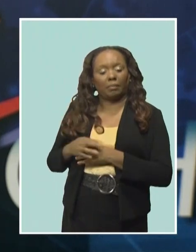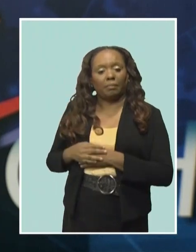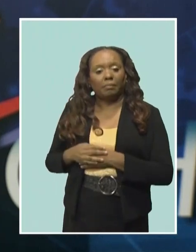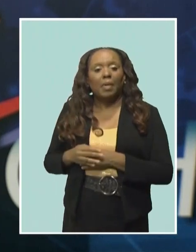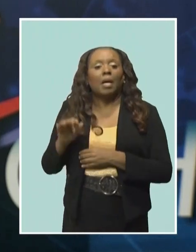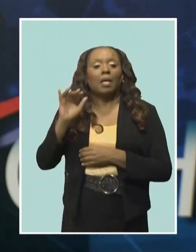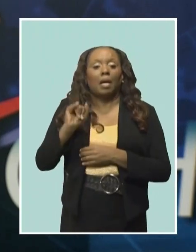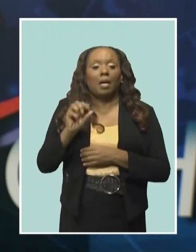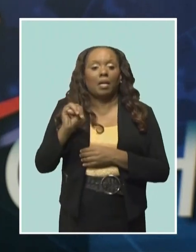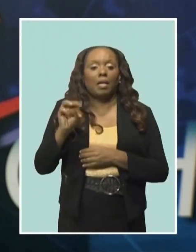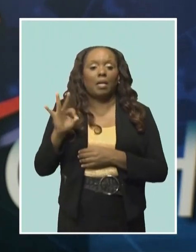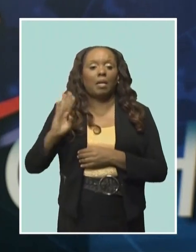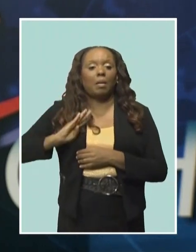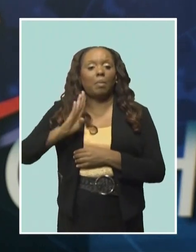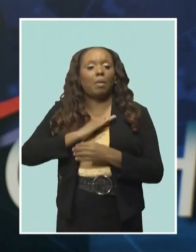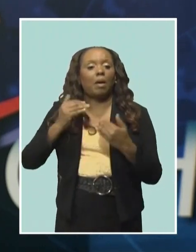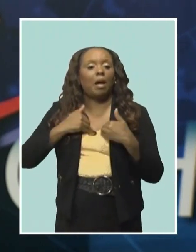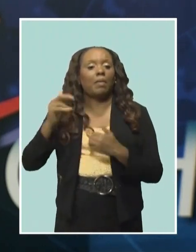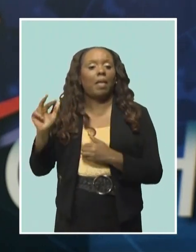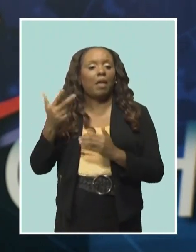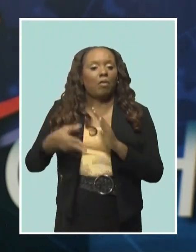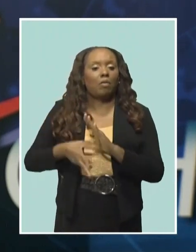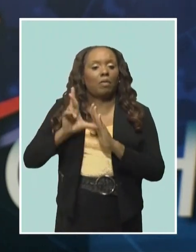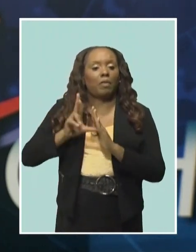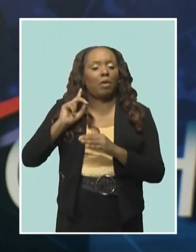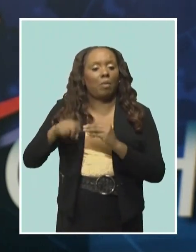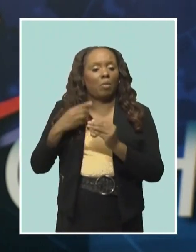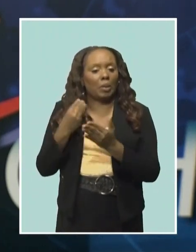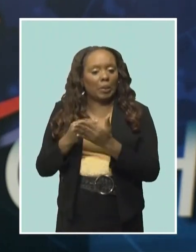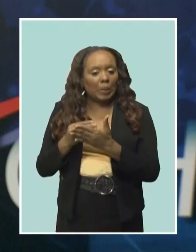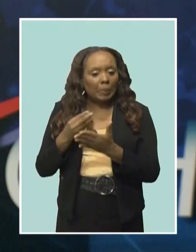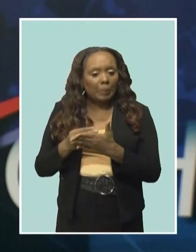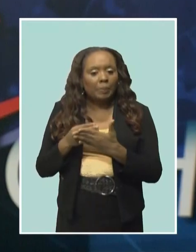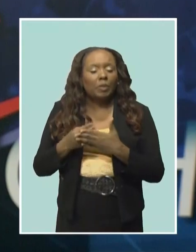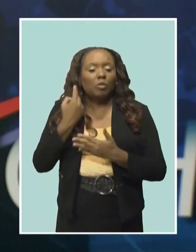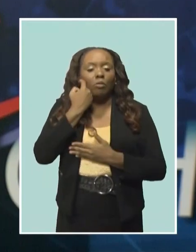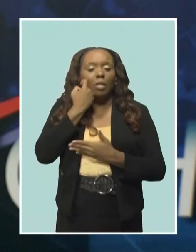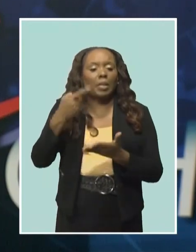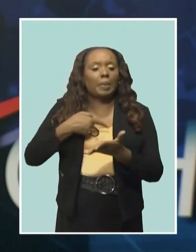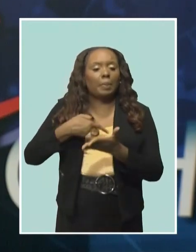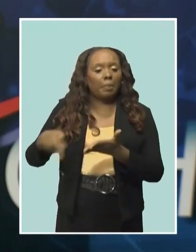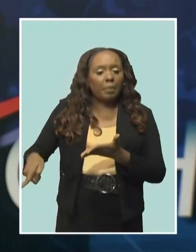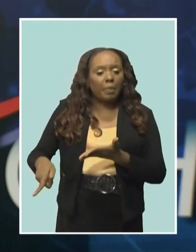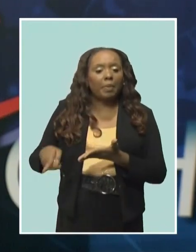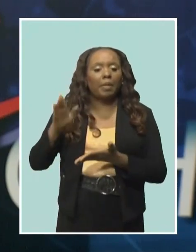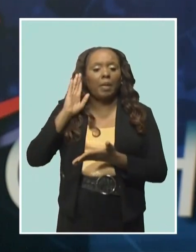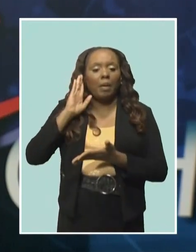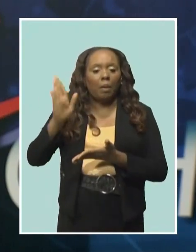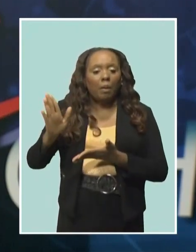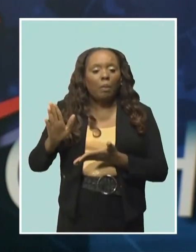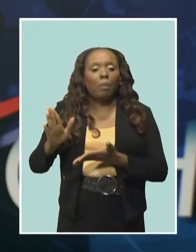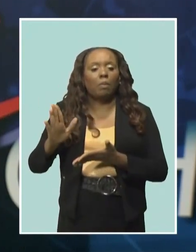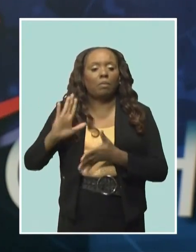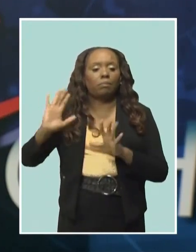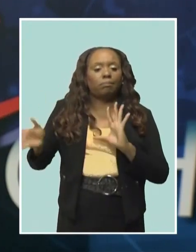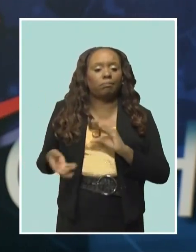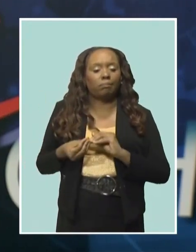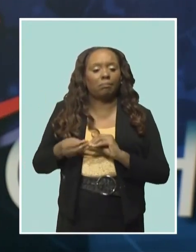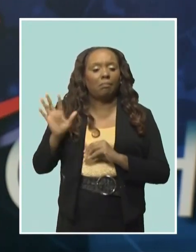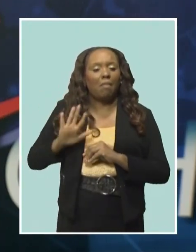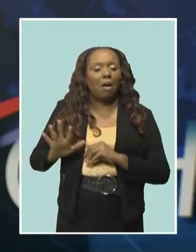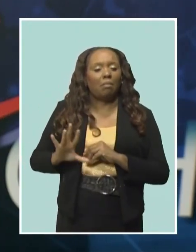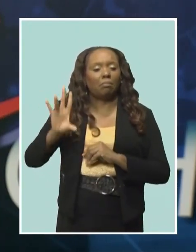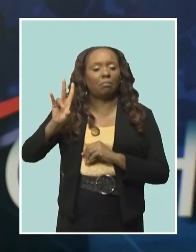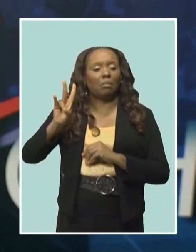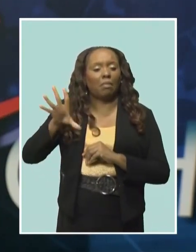third reviews under the Extended Fund Facility and the Resilience and Sustainability Facility. The latest payout will